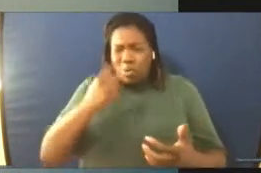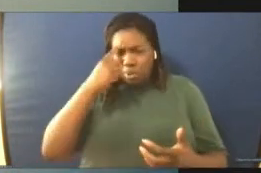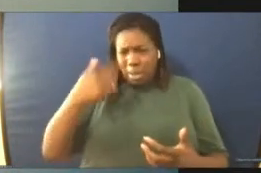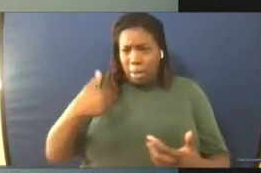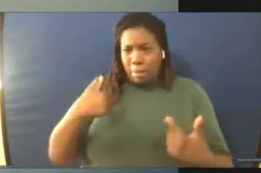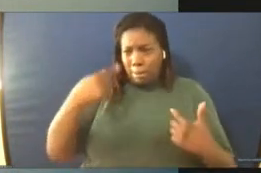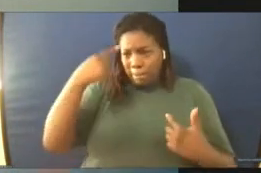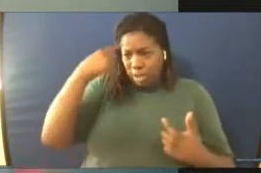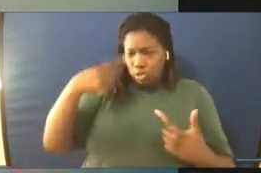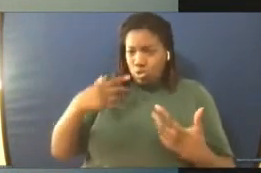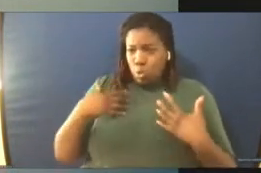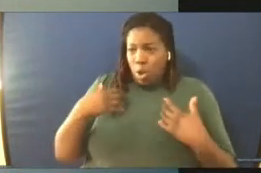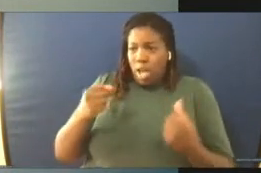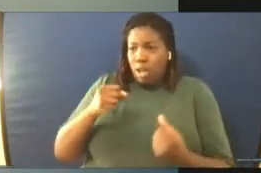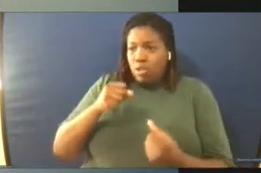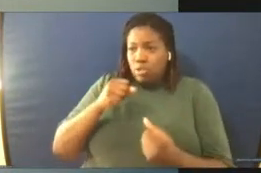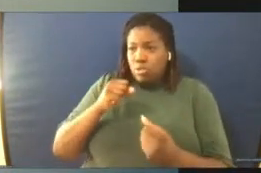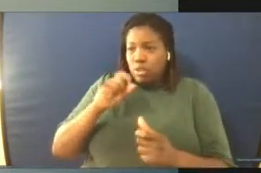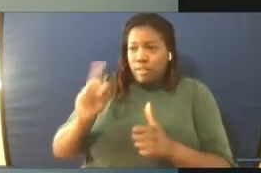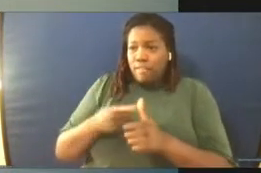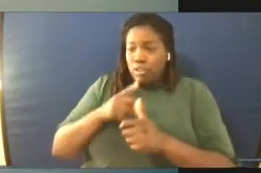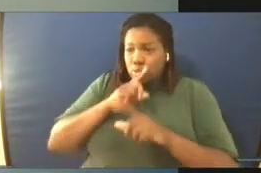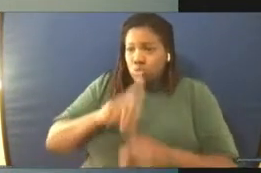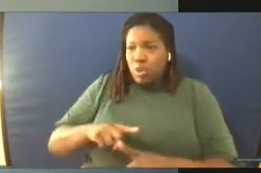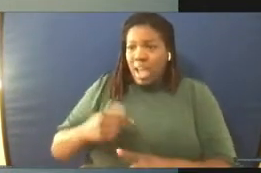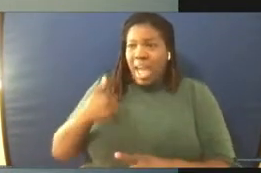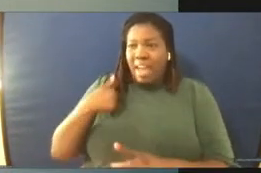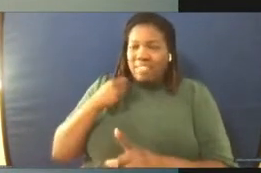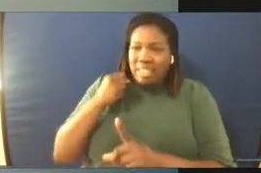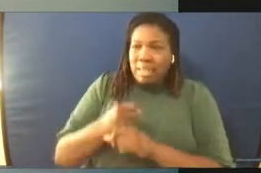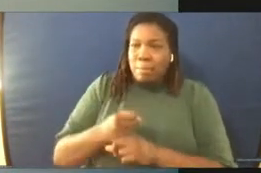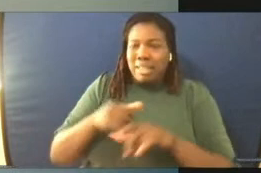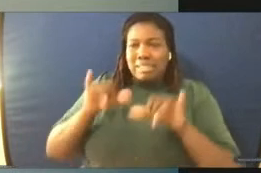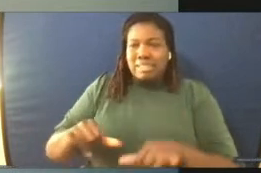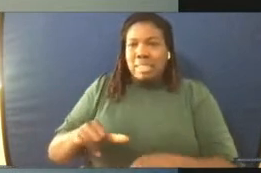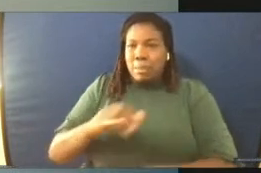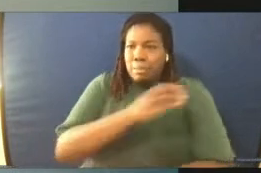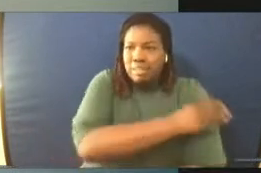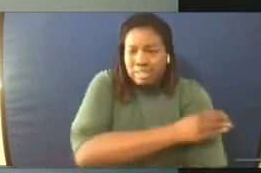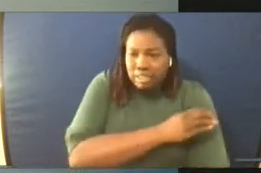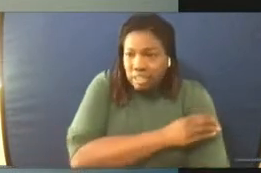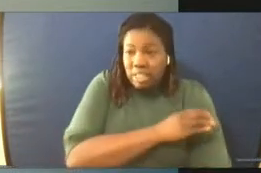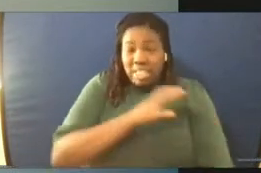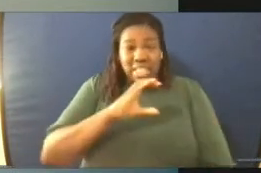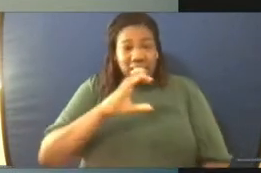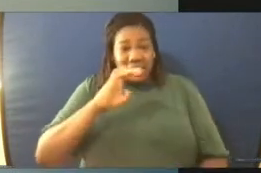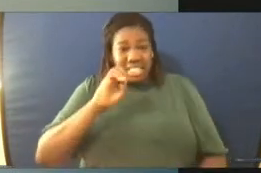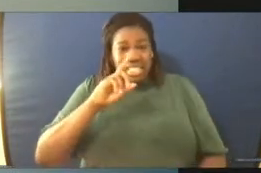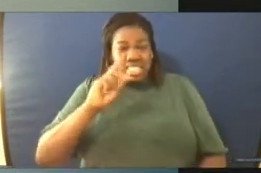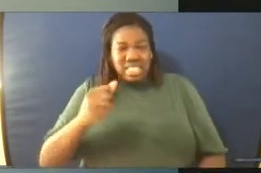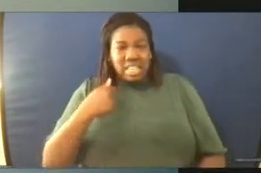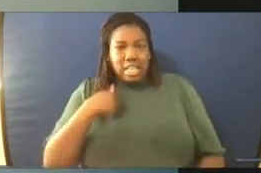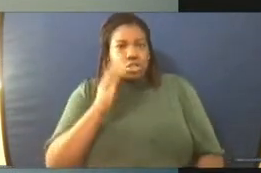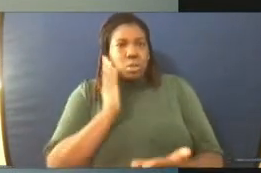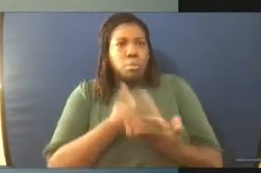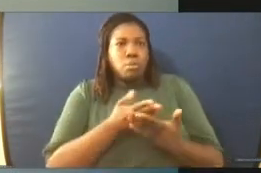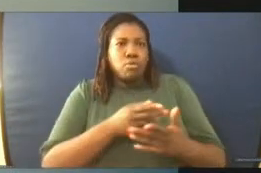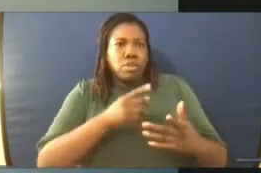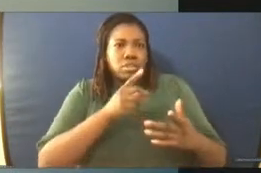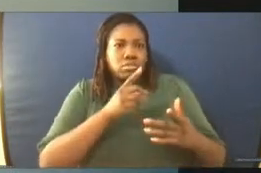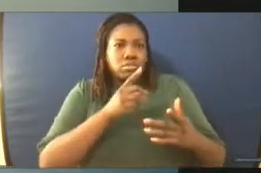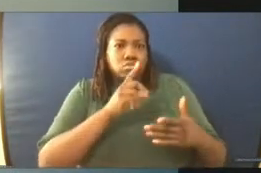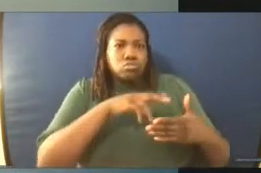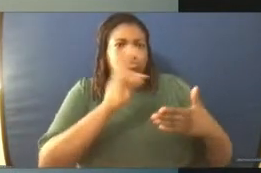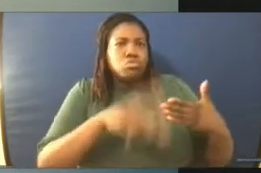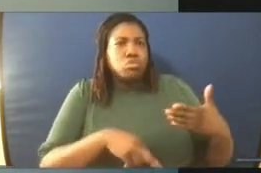really has the impact clinically that we want to have. Whereas CETA actually has proven outcomes to addressing